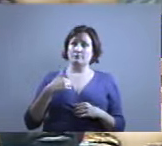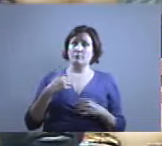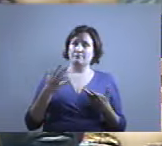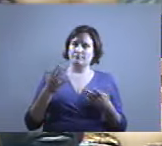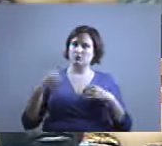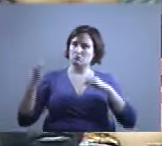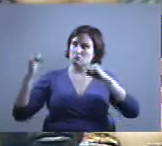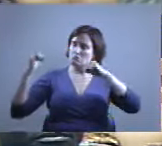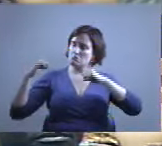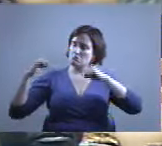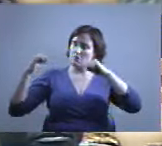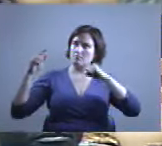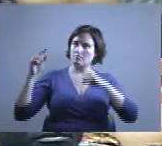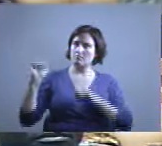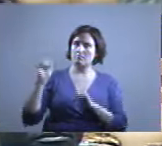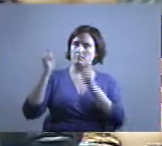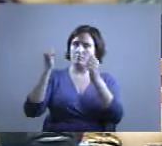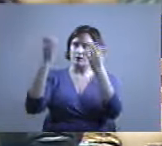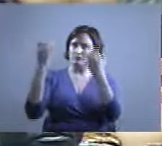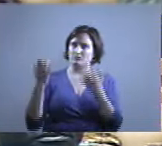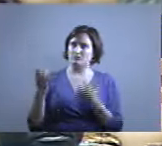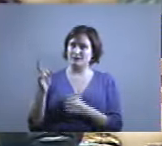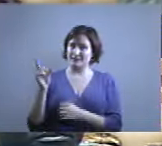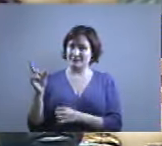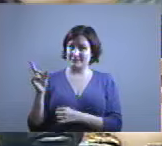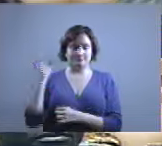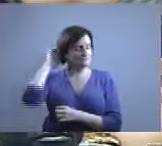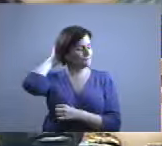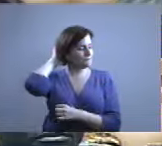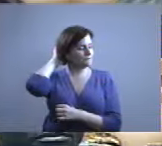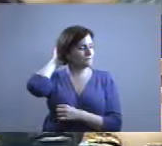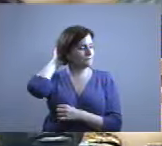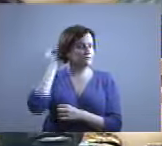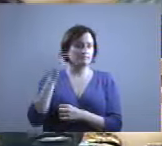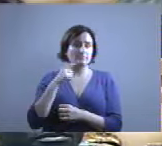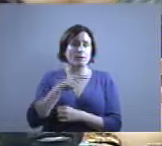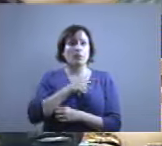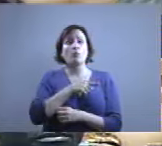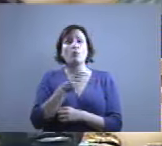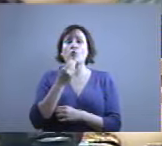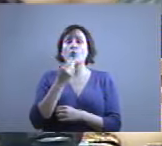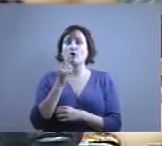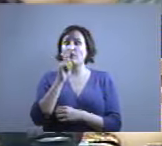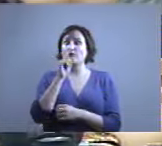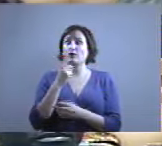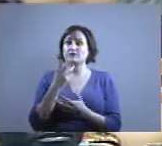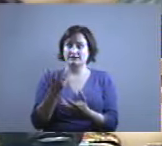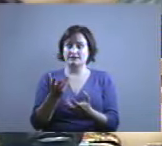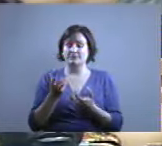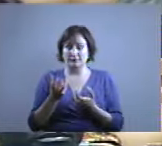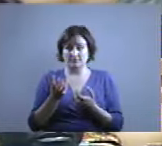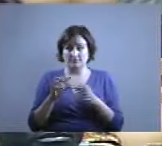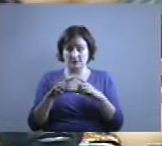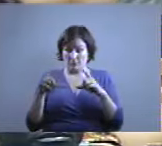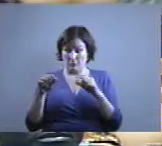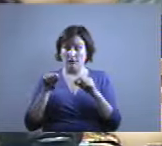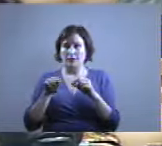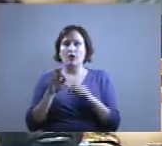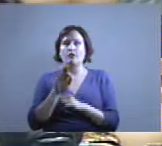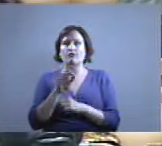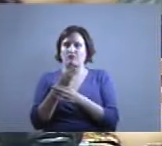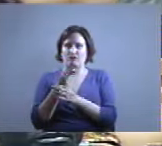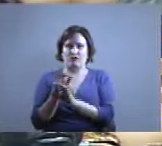is that all first applicants will receive the card free.